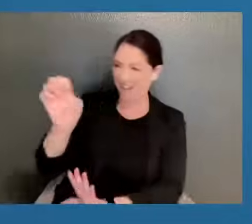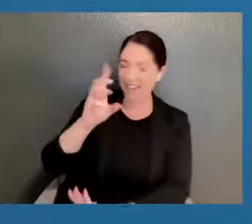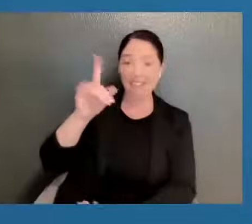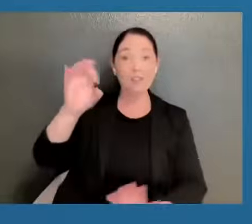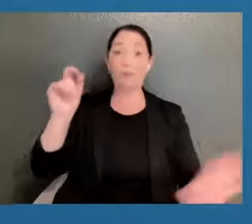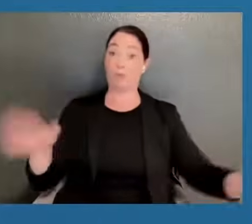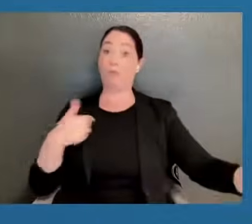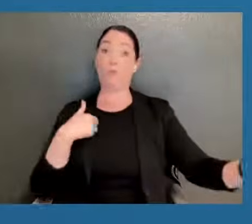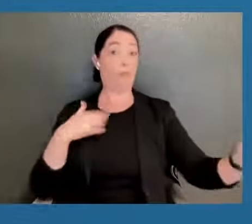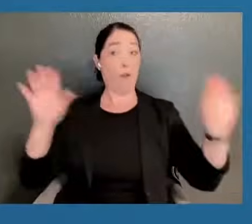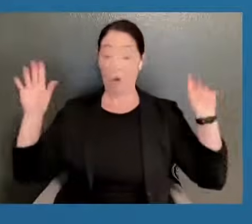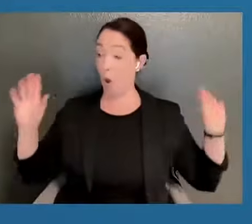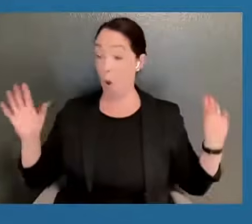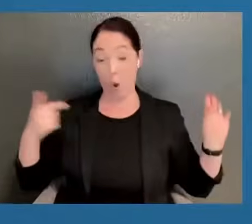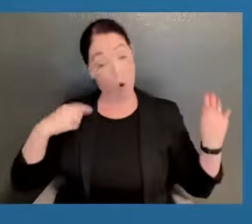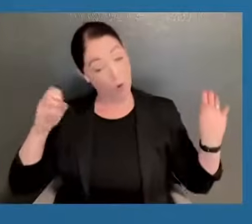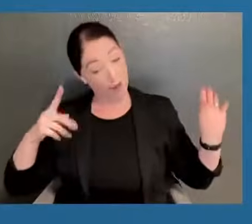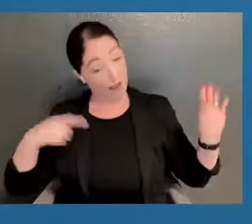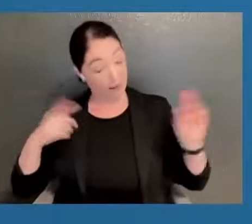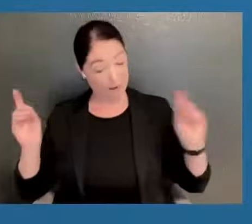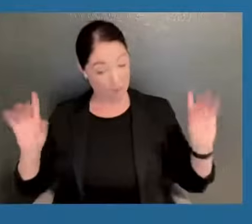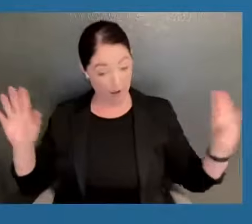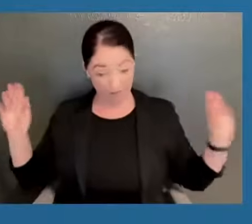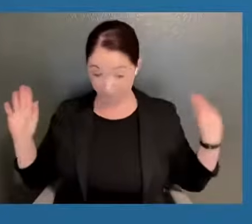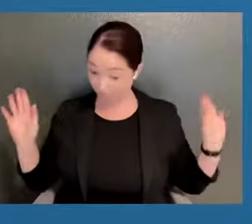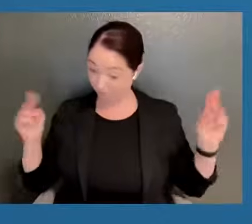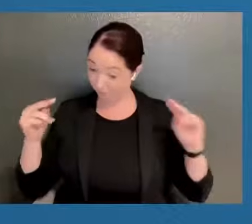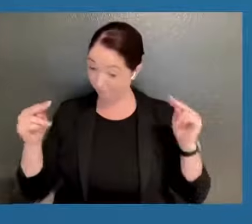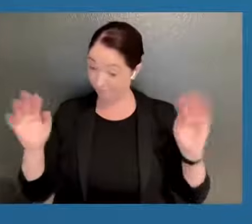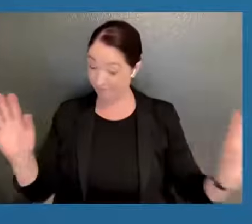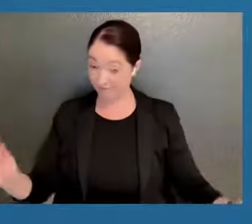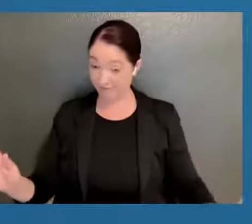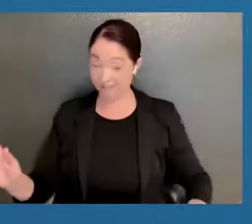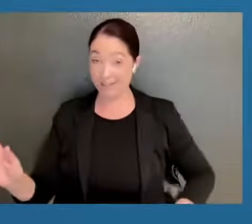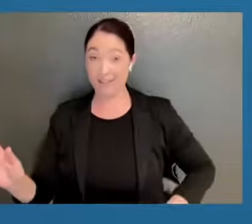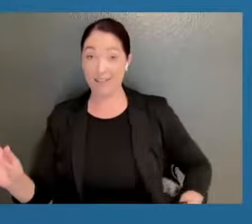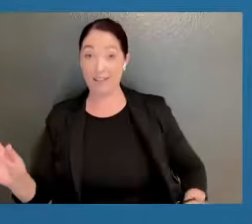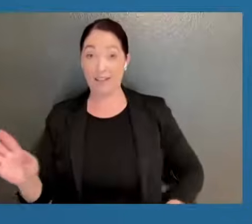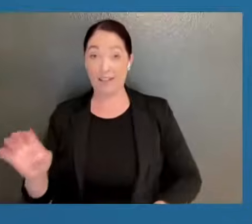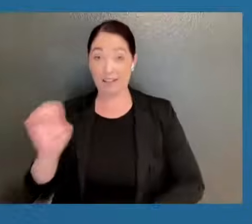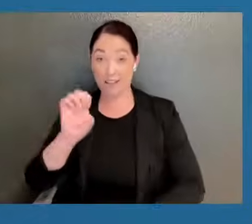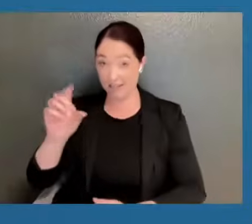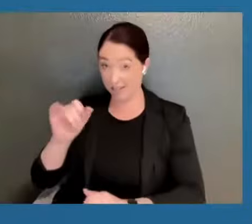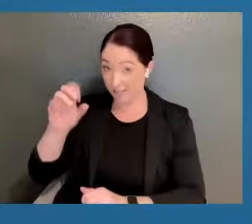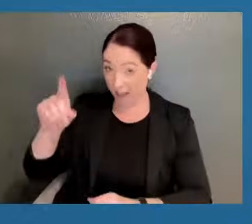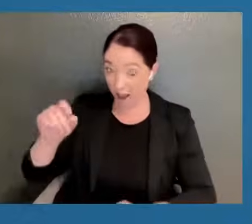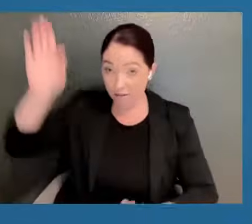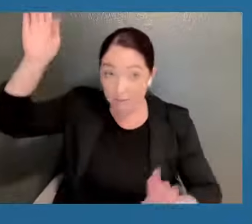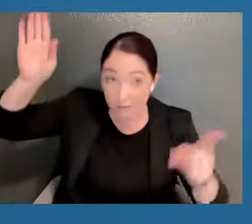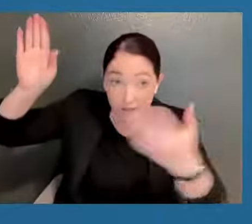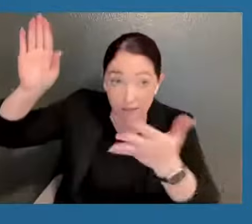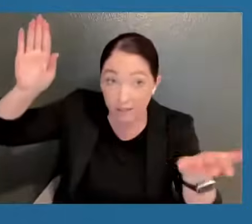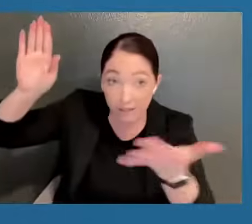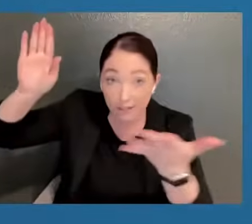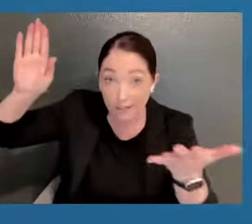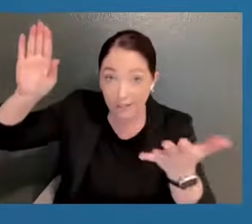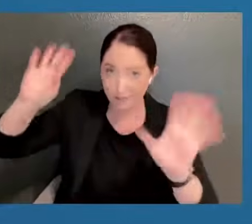I'm very democratic. All those who savor in saying East Side, raise your hand and shout.